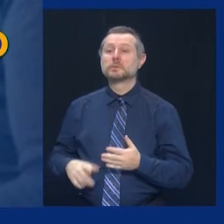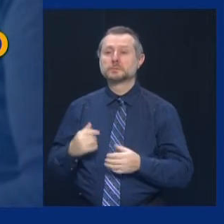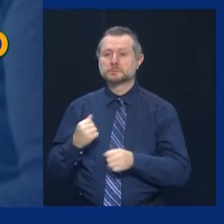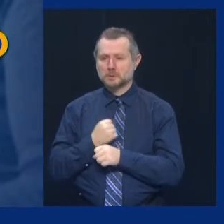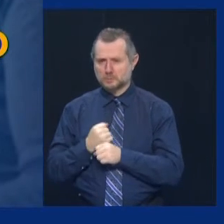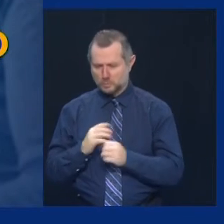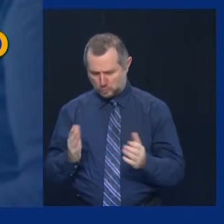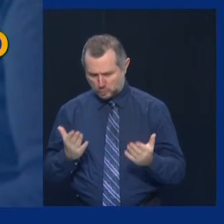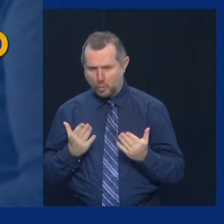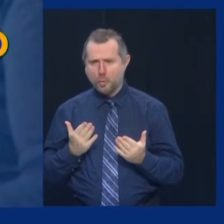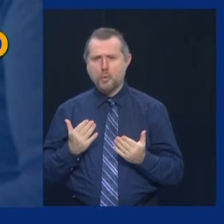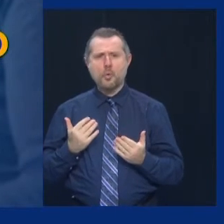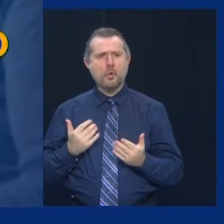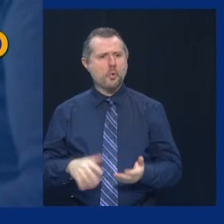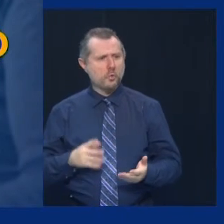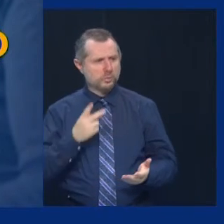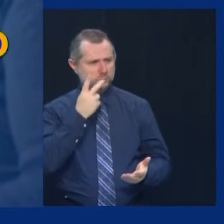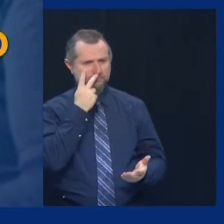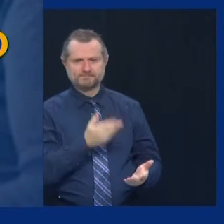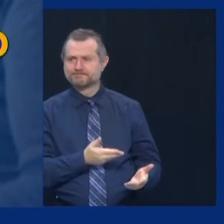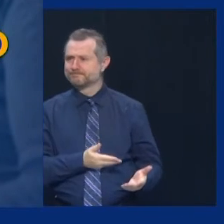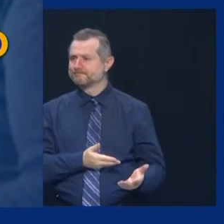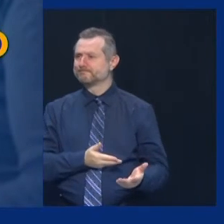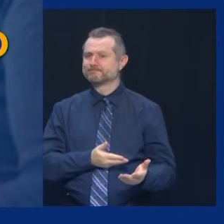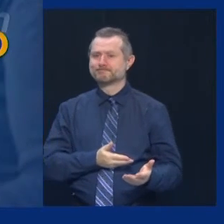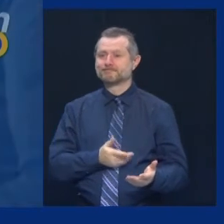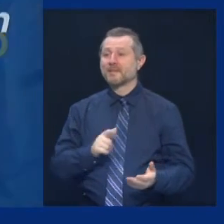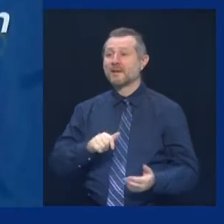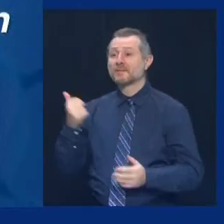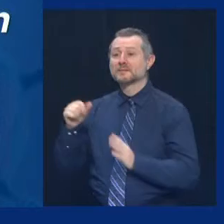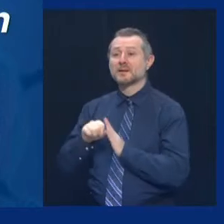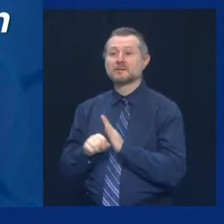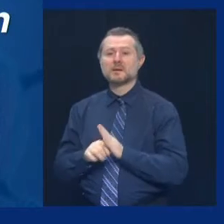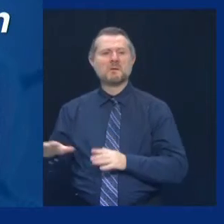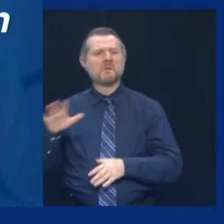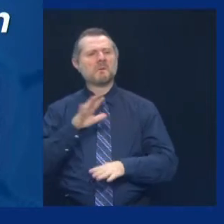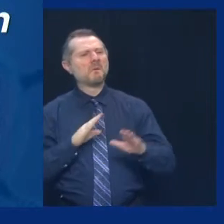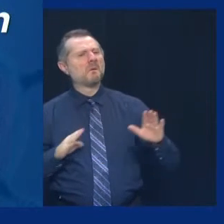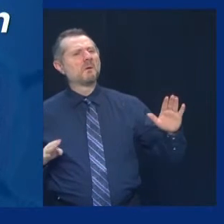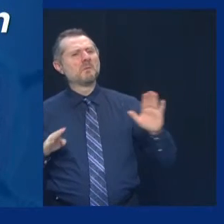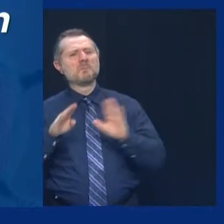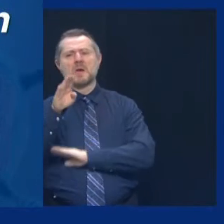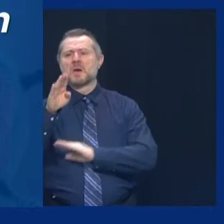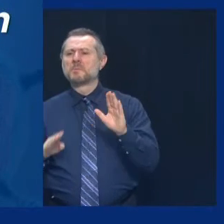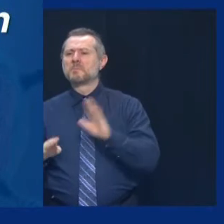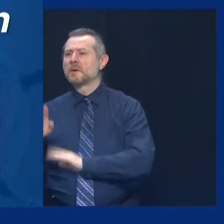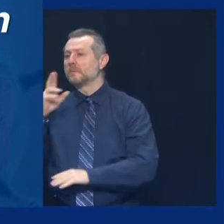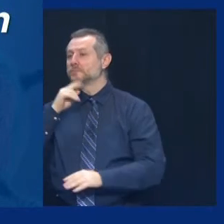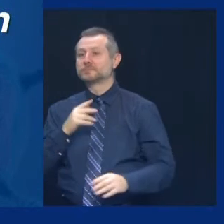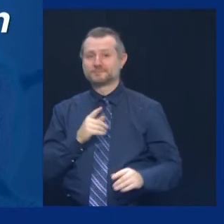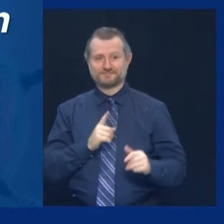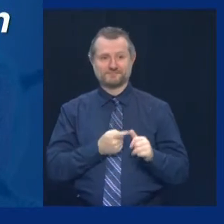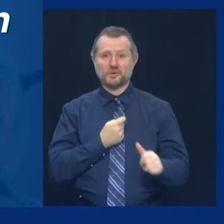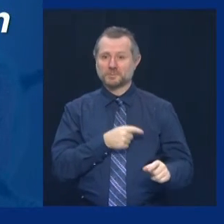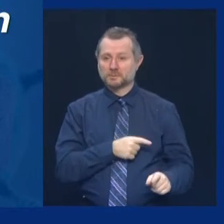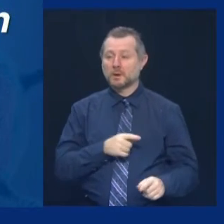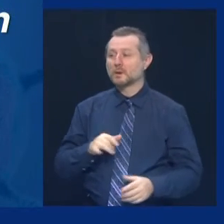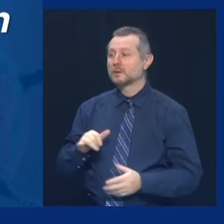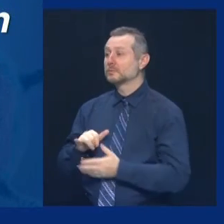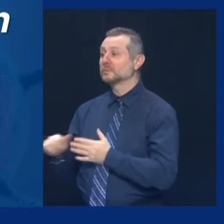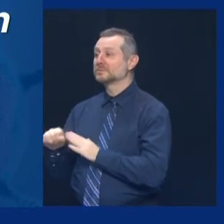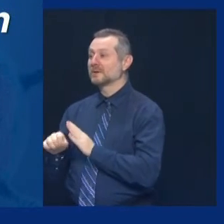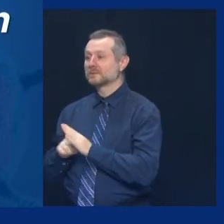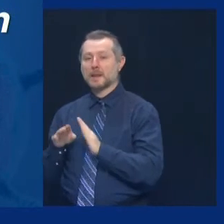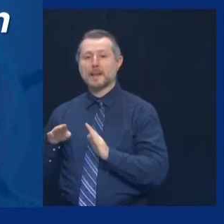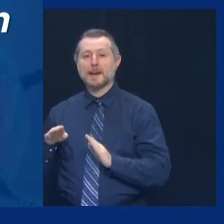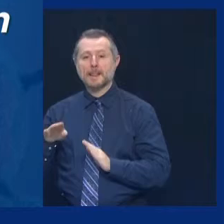did not have the spike that other places had. And interesting, it looks like